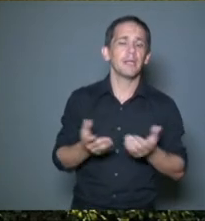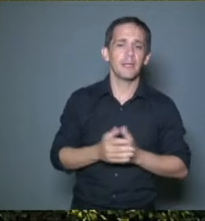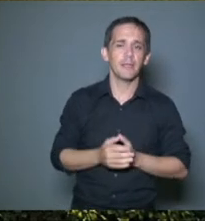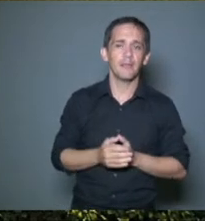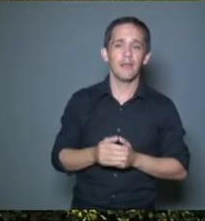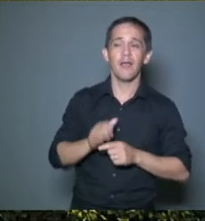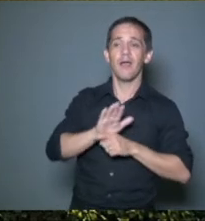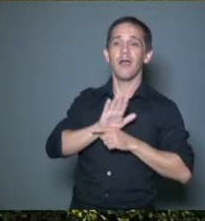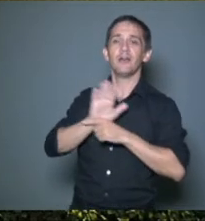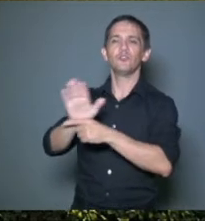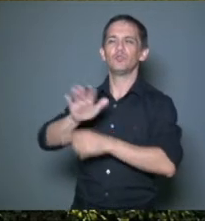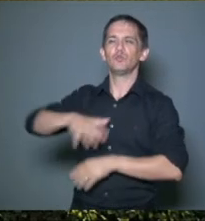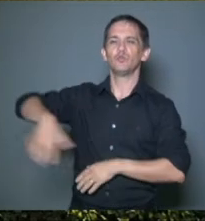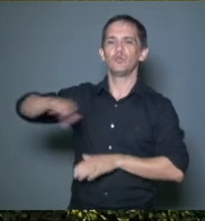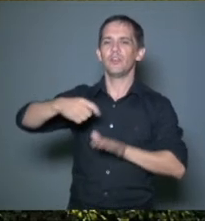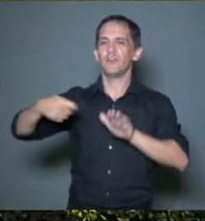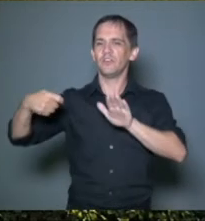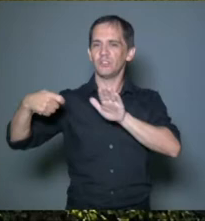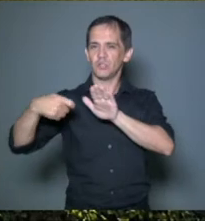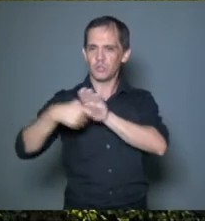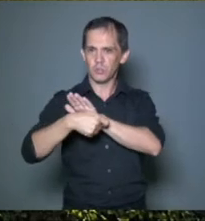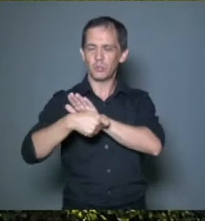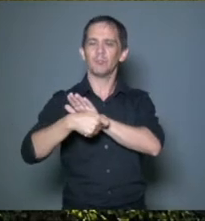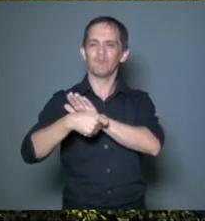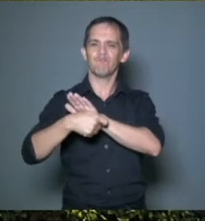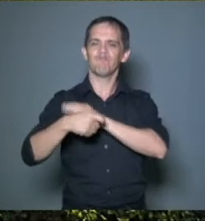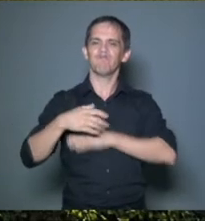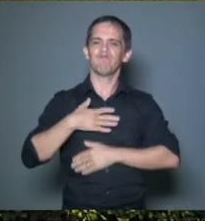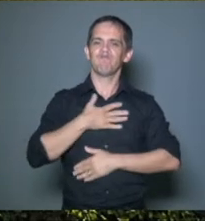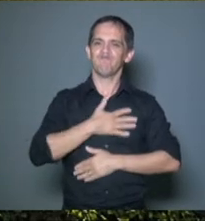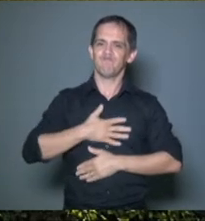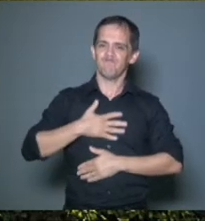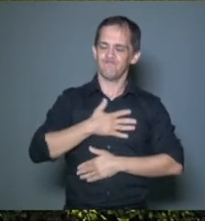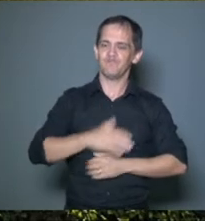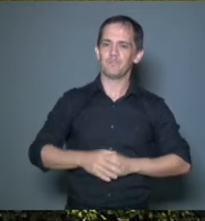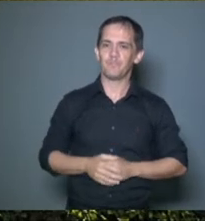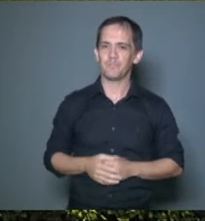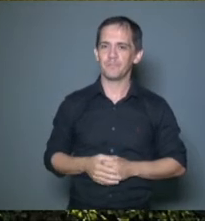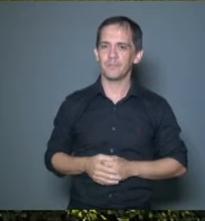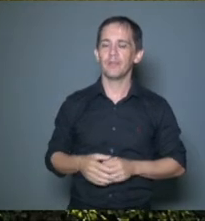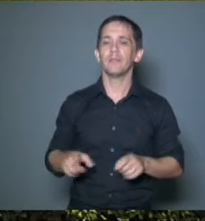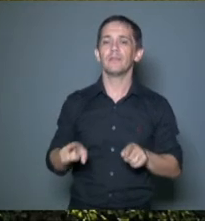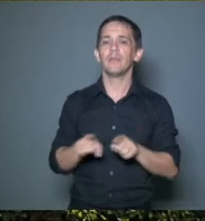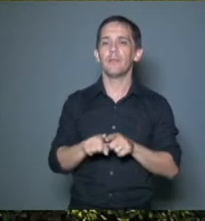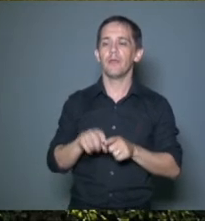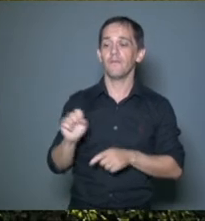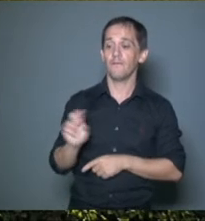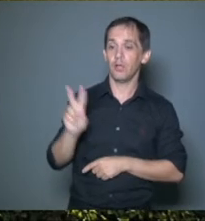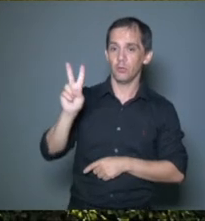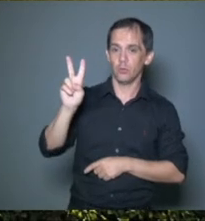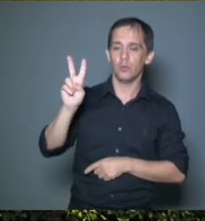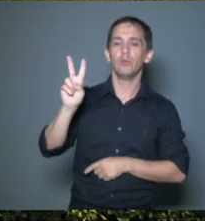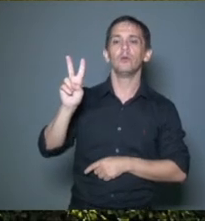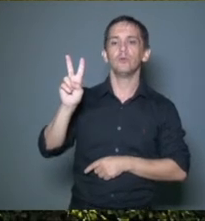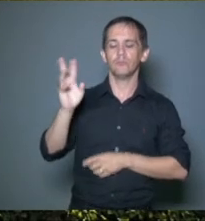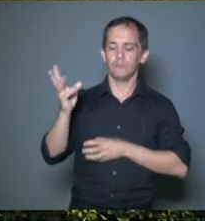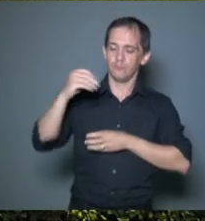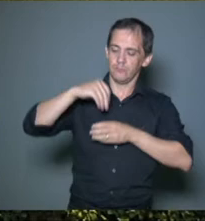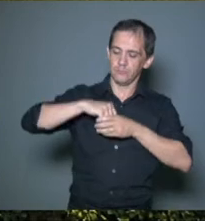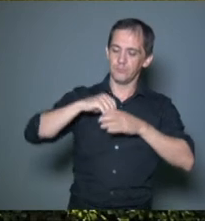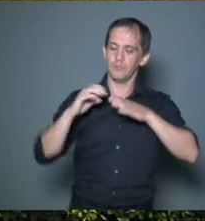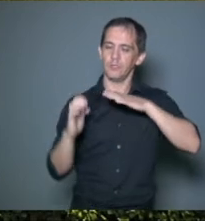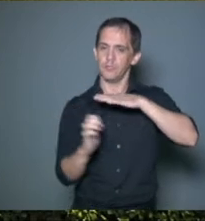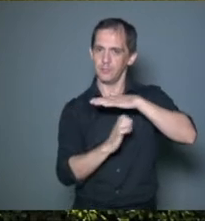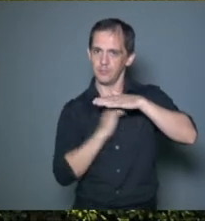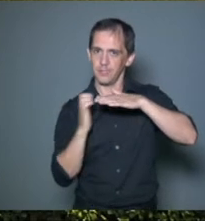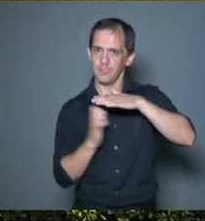for our stakeholders at every level. And we also work based on values. That's why